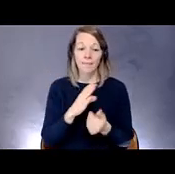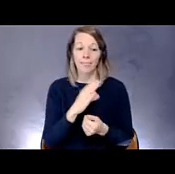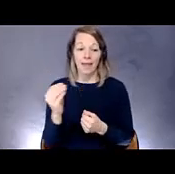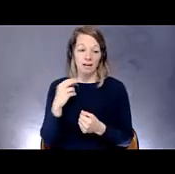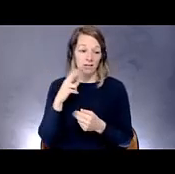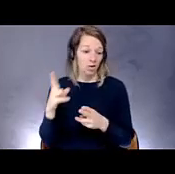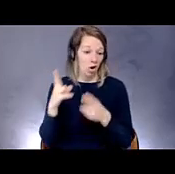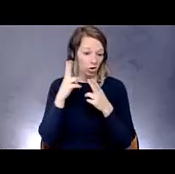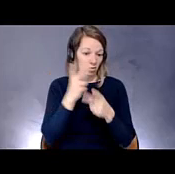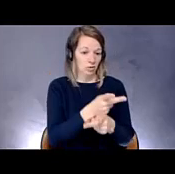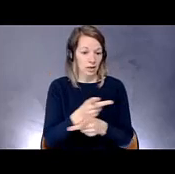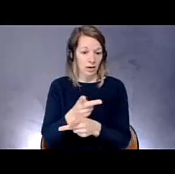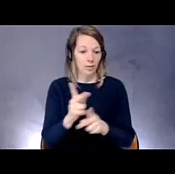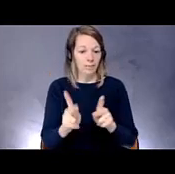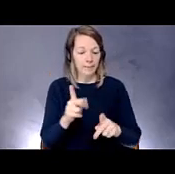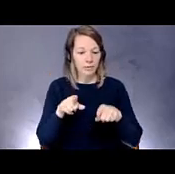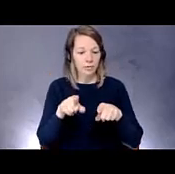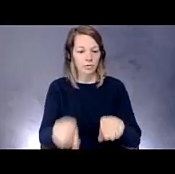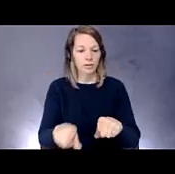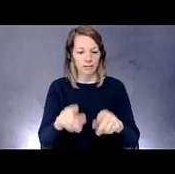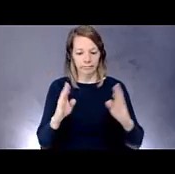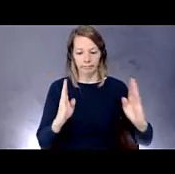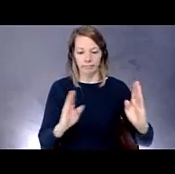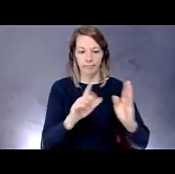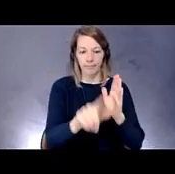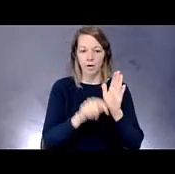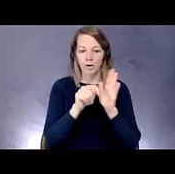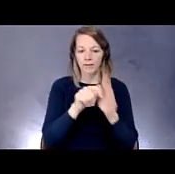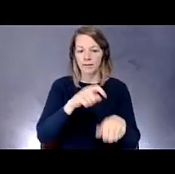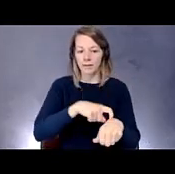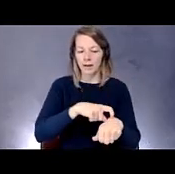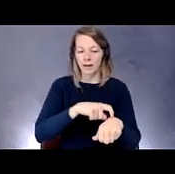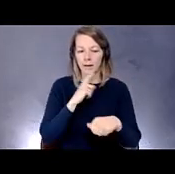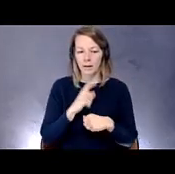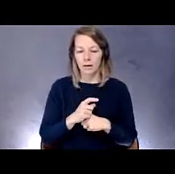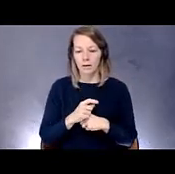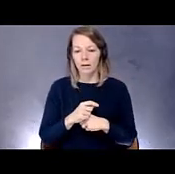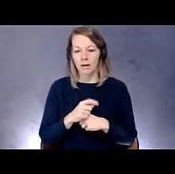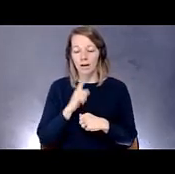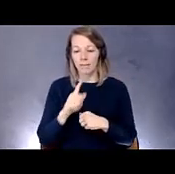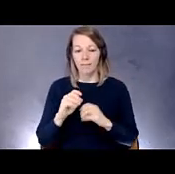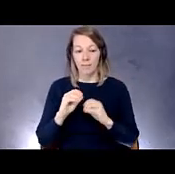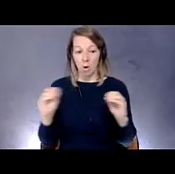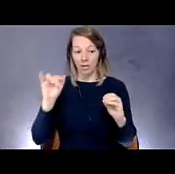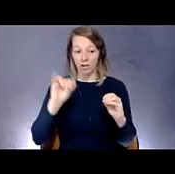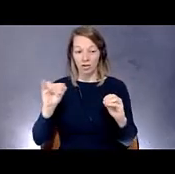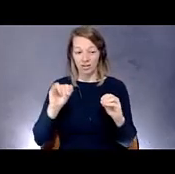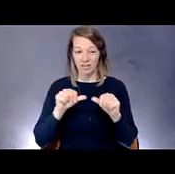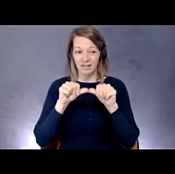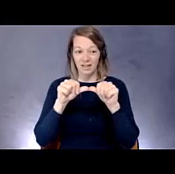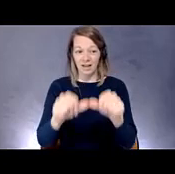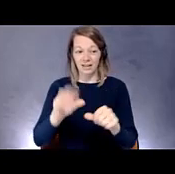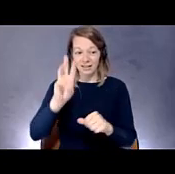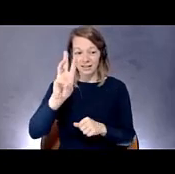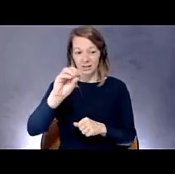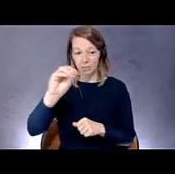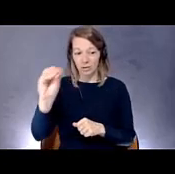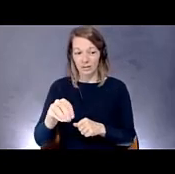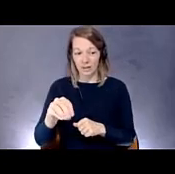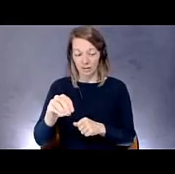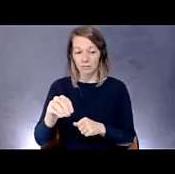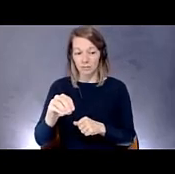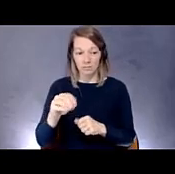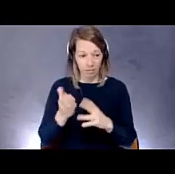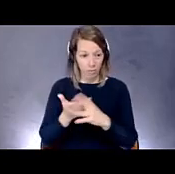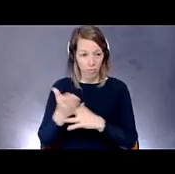honor to take care of people during this period of time. The uninsured rate has stayed at 6% through this entire pandemic, which